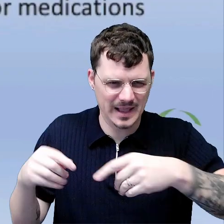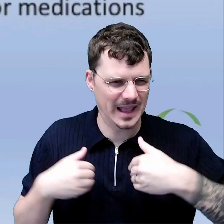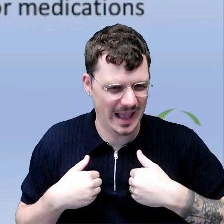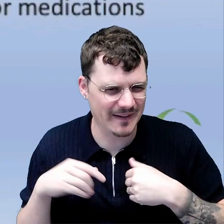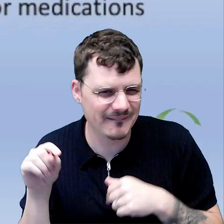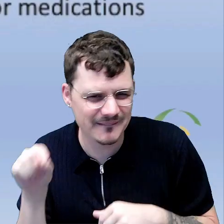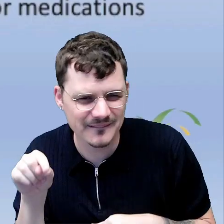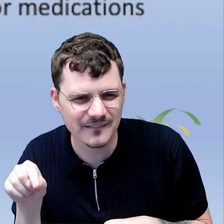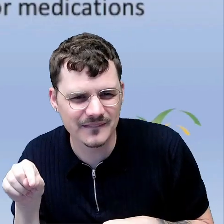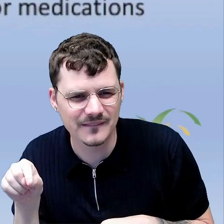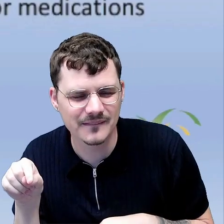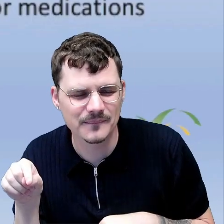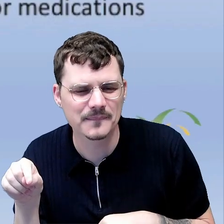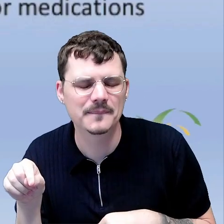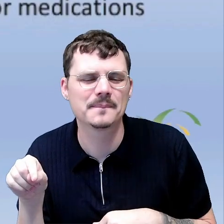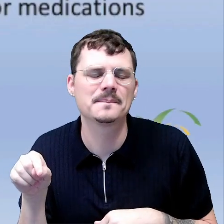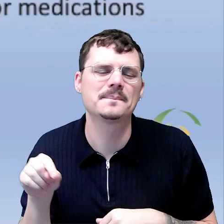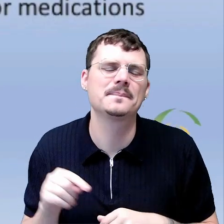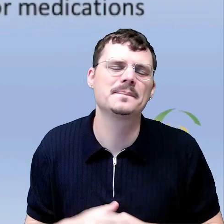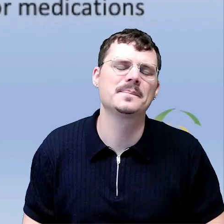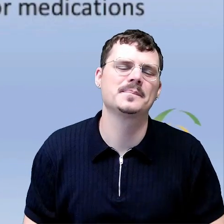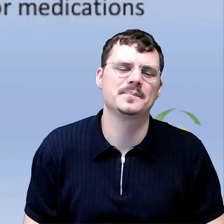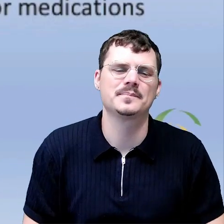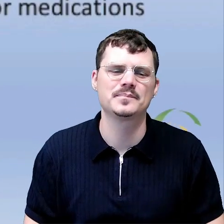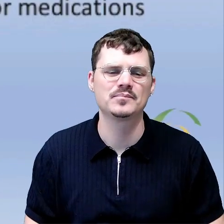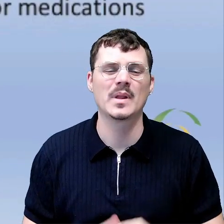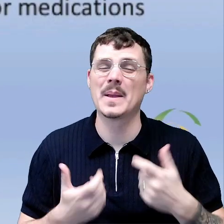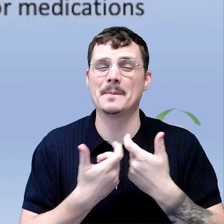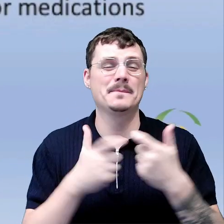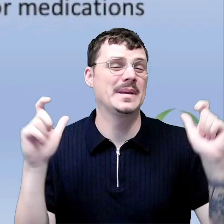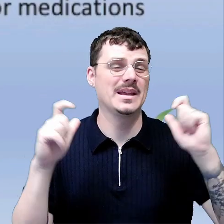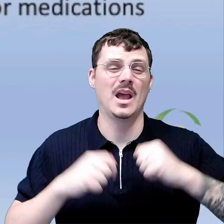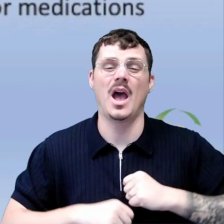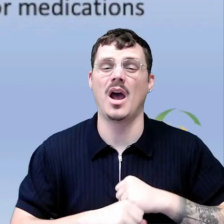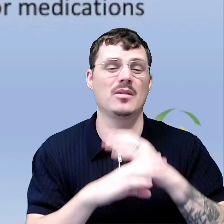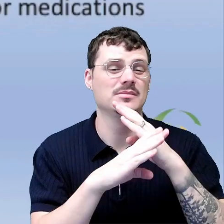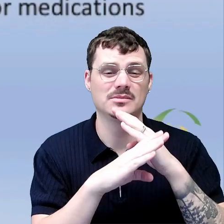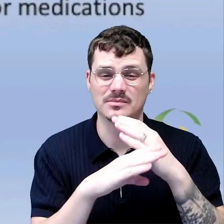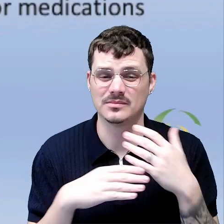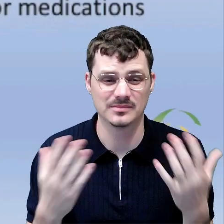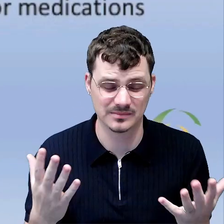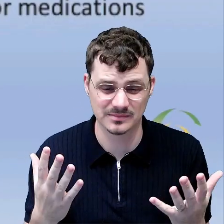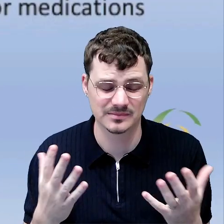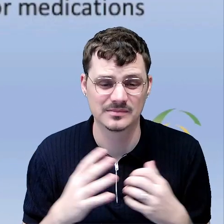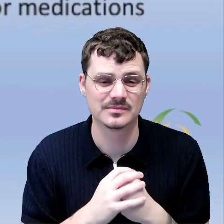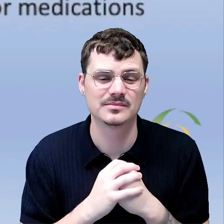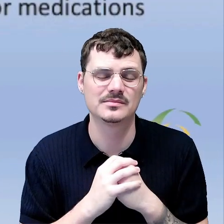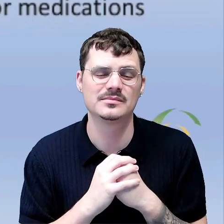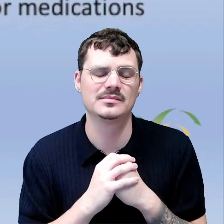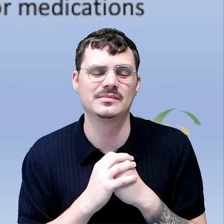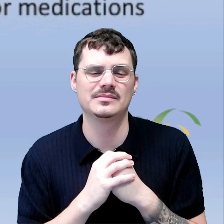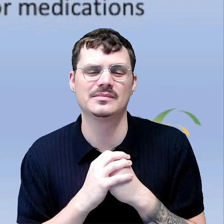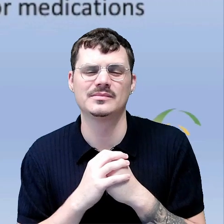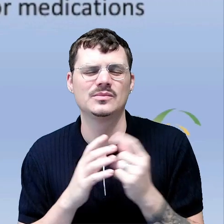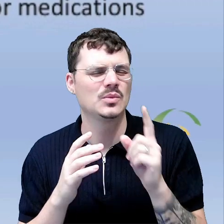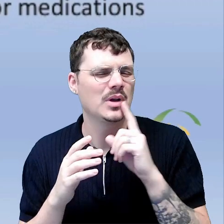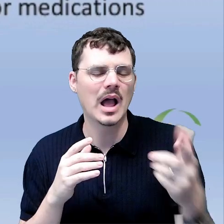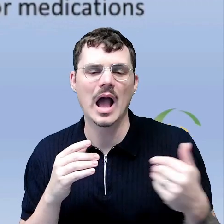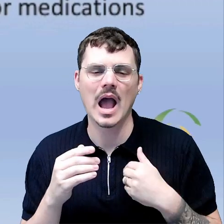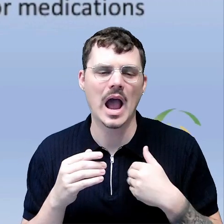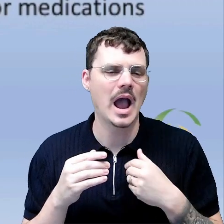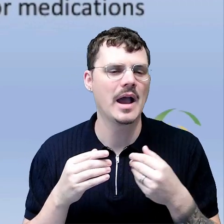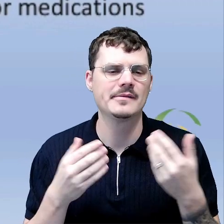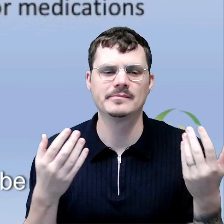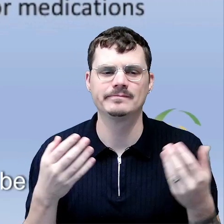it? The big obstacle here was that, there's been a number